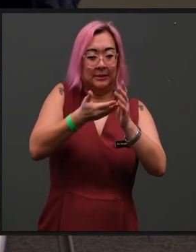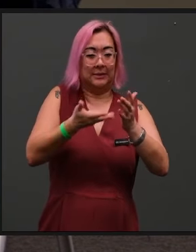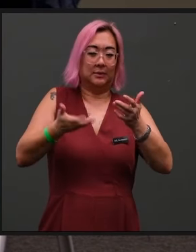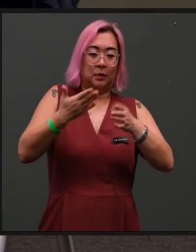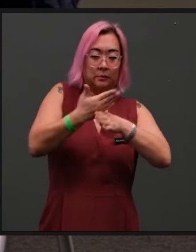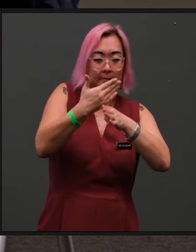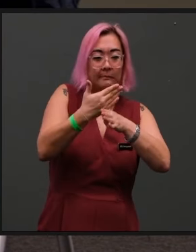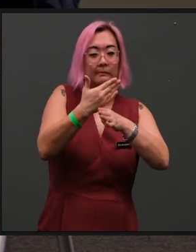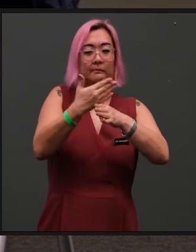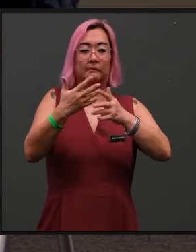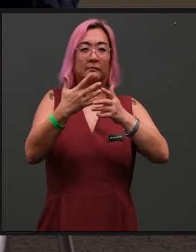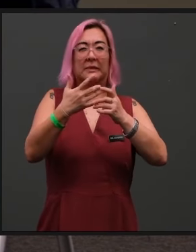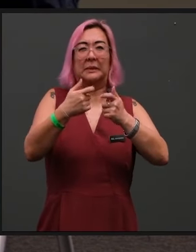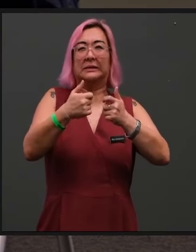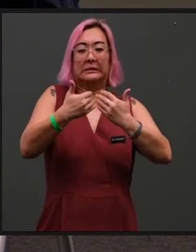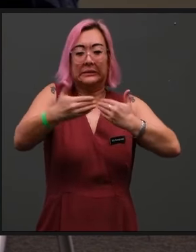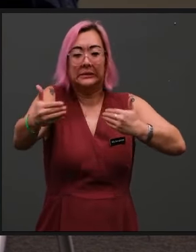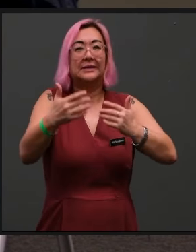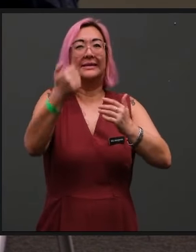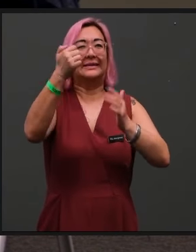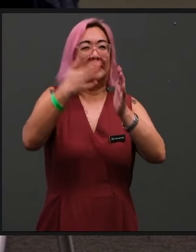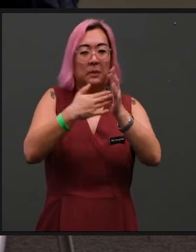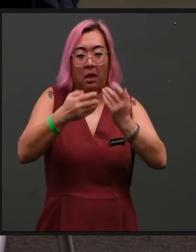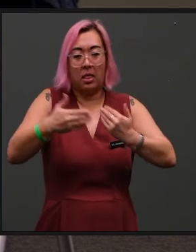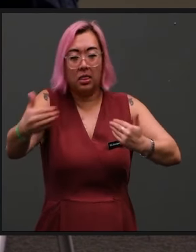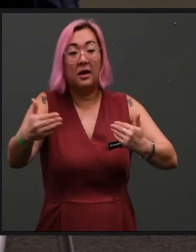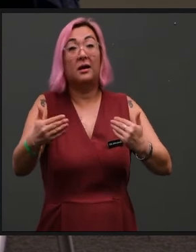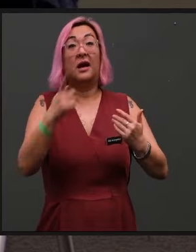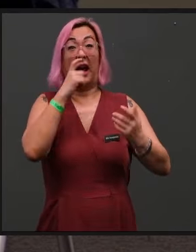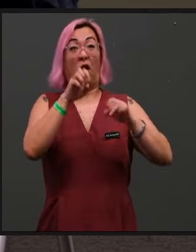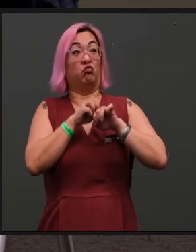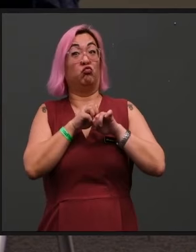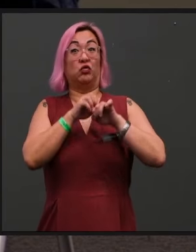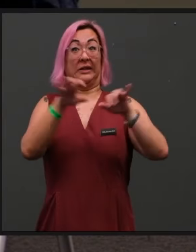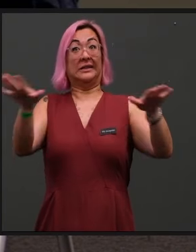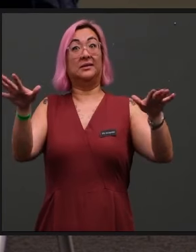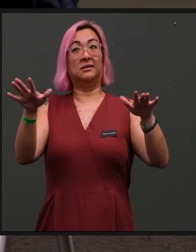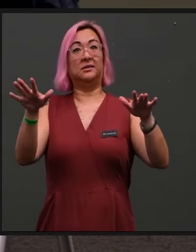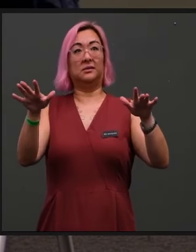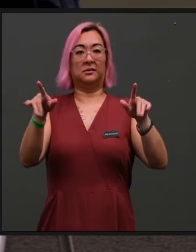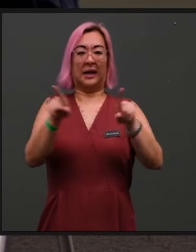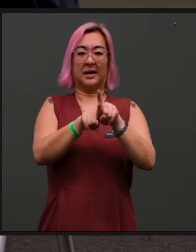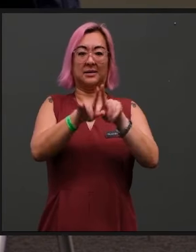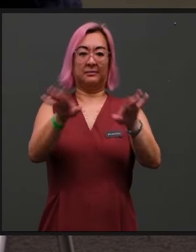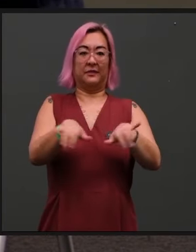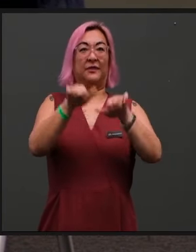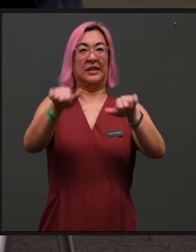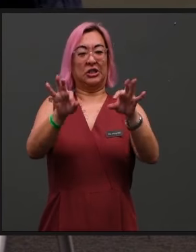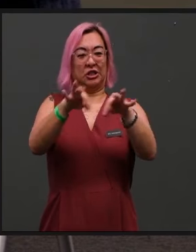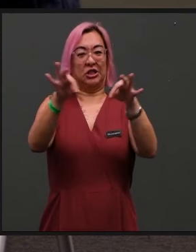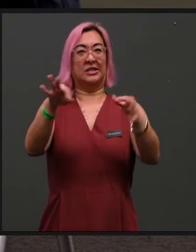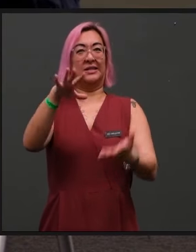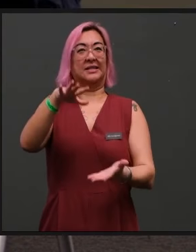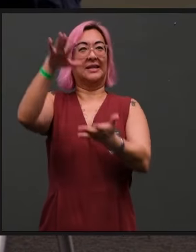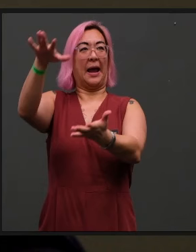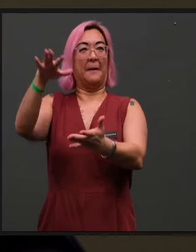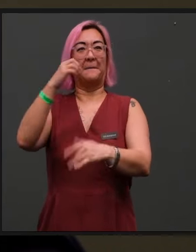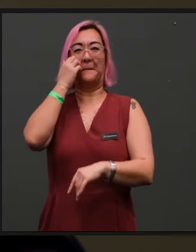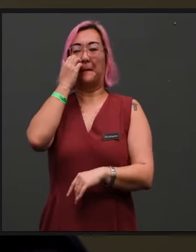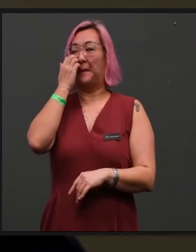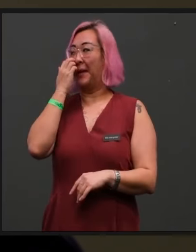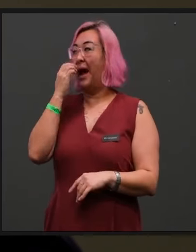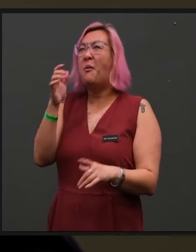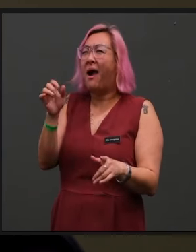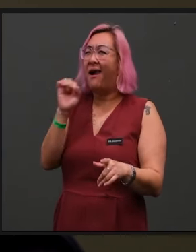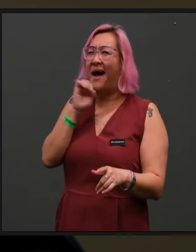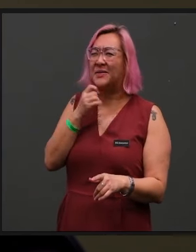content, and then release it as like a full finished thing. Why Is my naivety coming No, true? no, no. I was going to say, what year was that bought